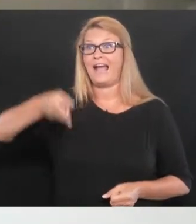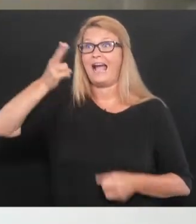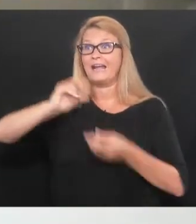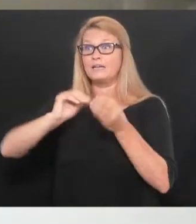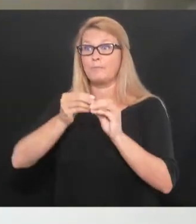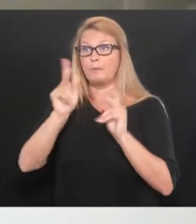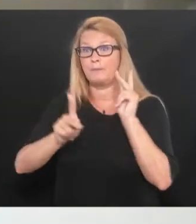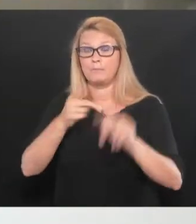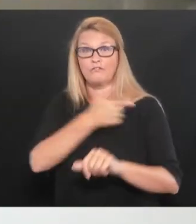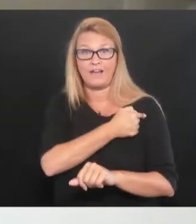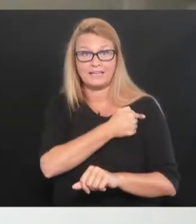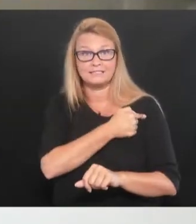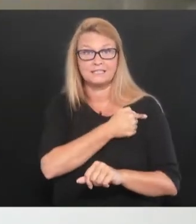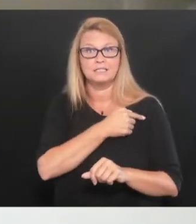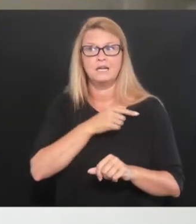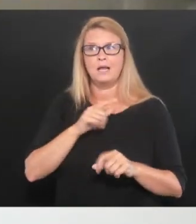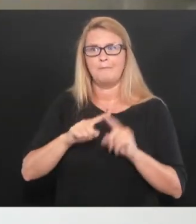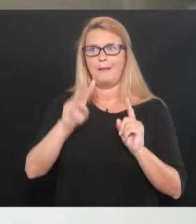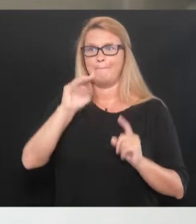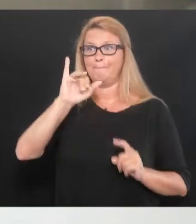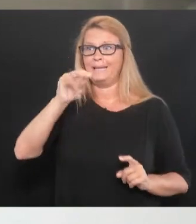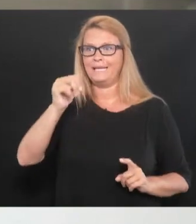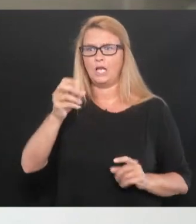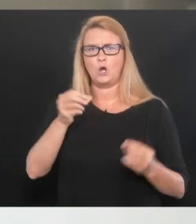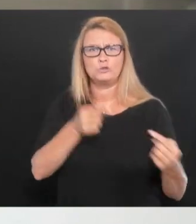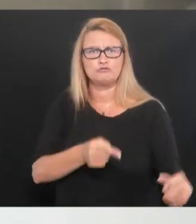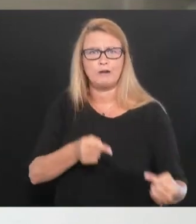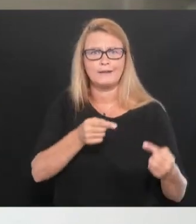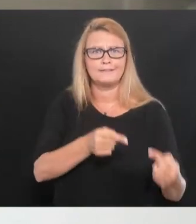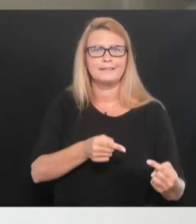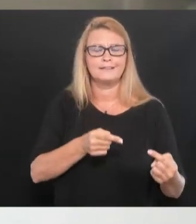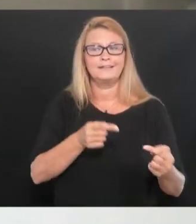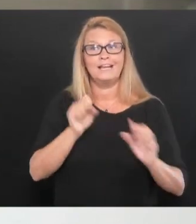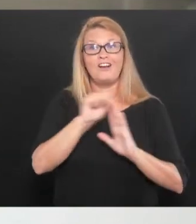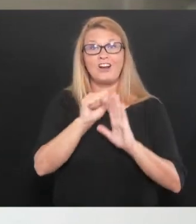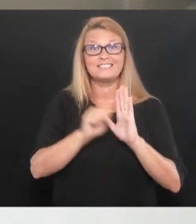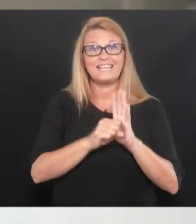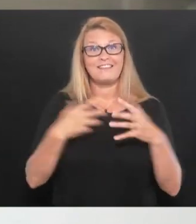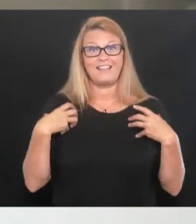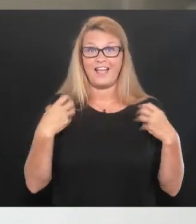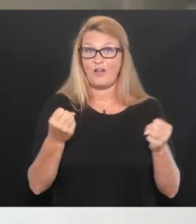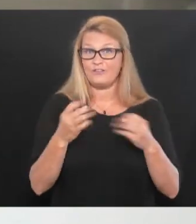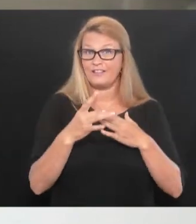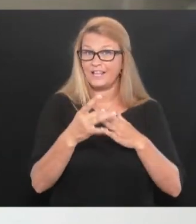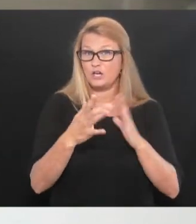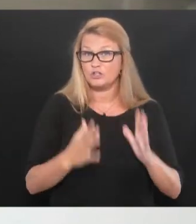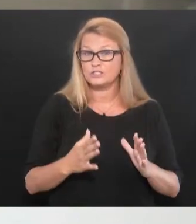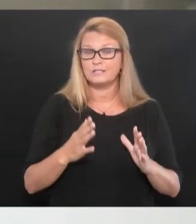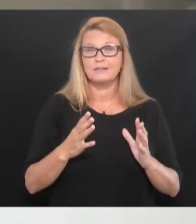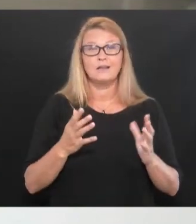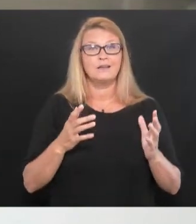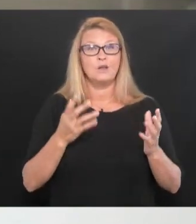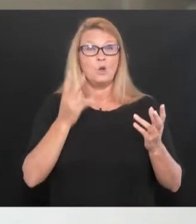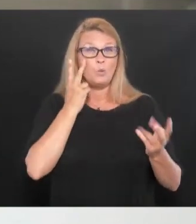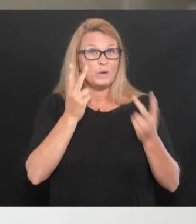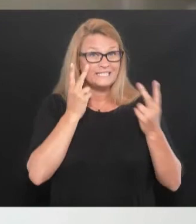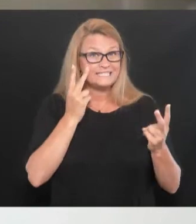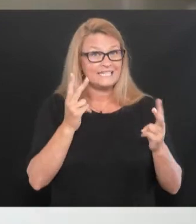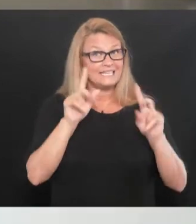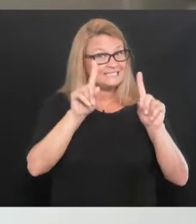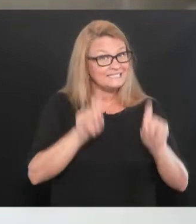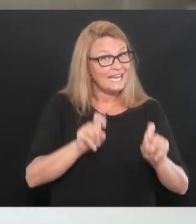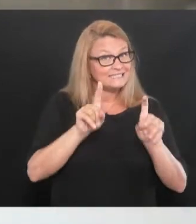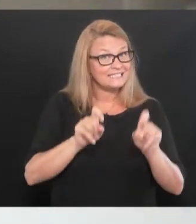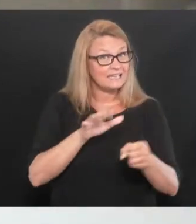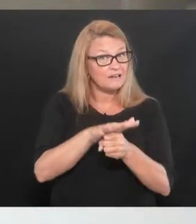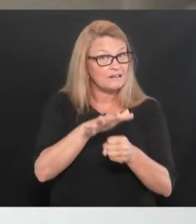away, Mingo is really struggling. And then a question for our state health leaders. Can you give us an update on testing? Are we still getting a large